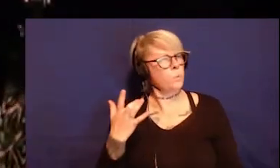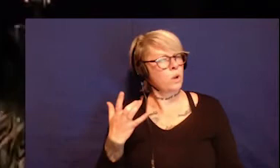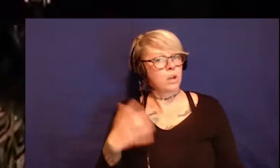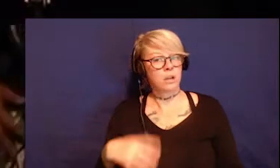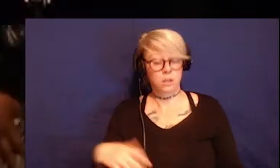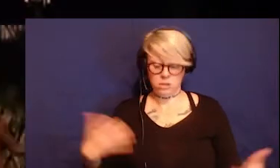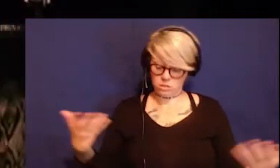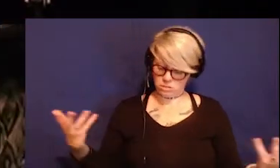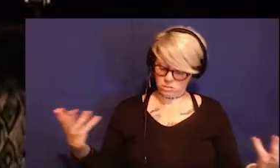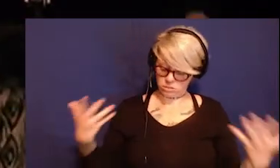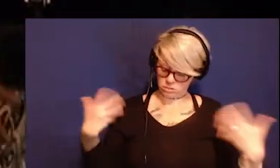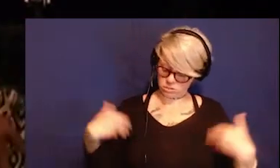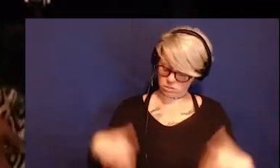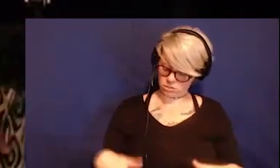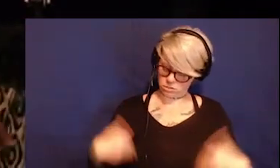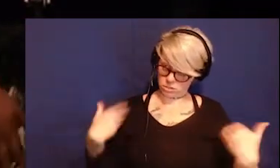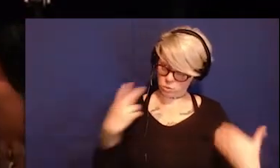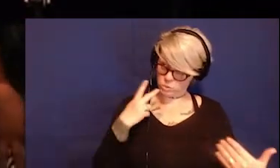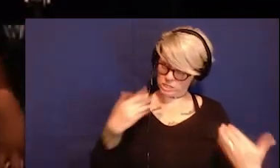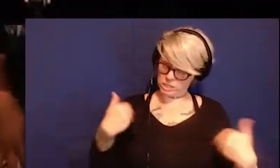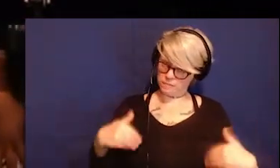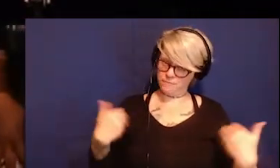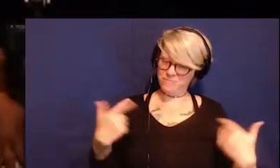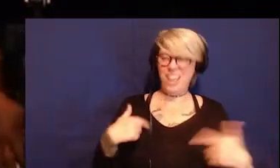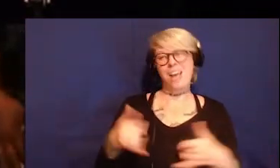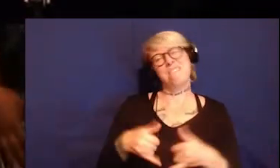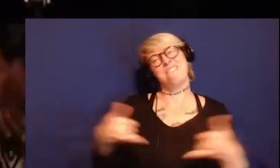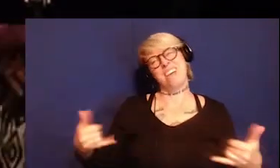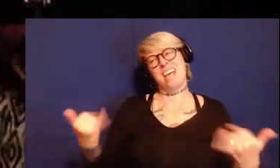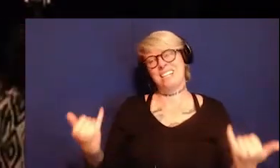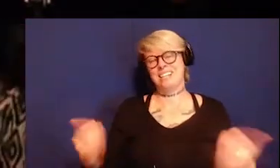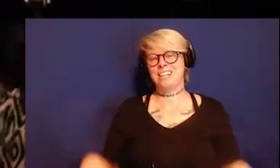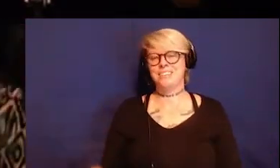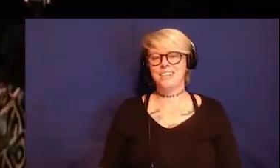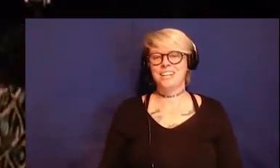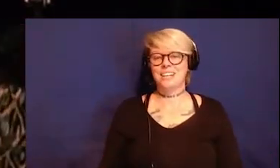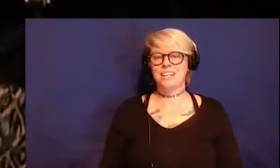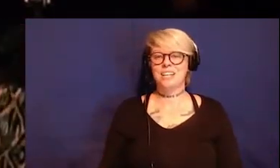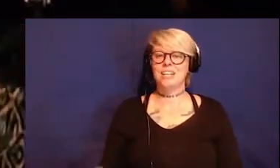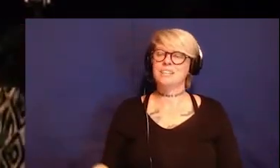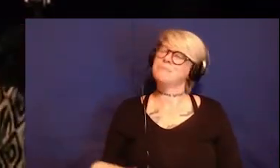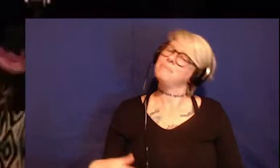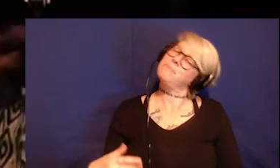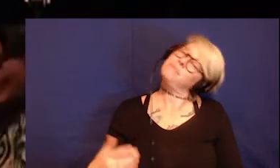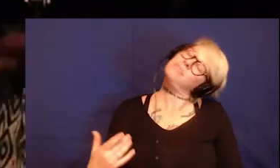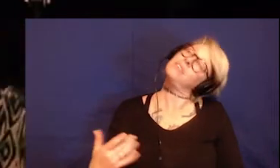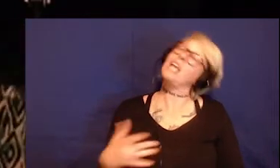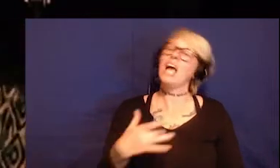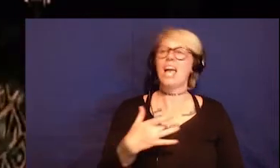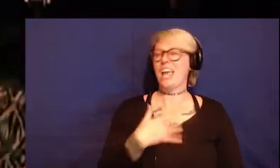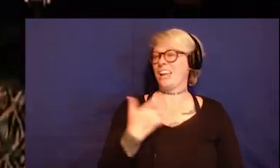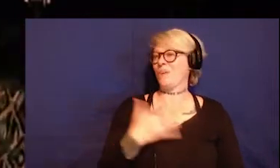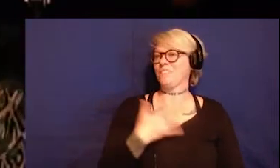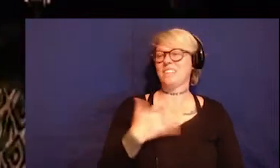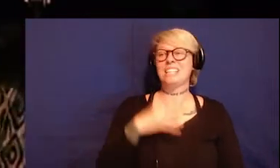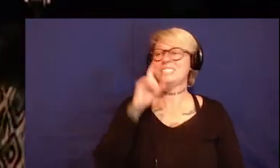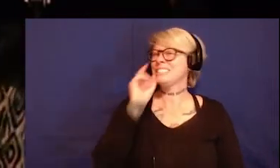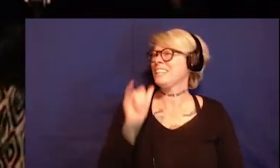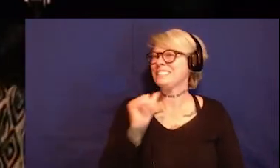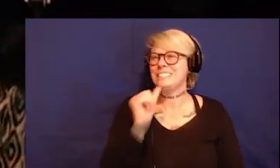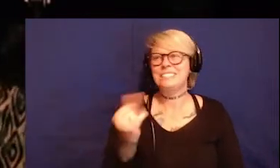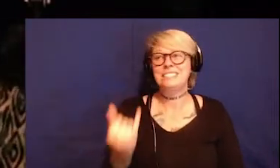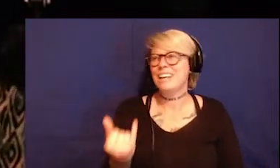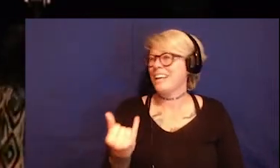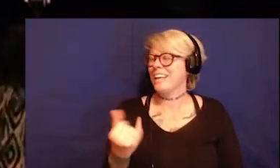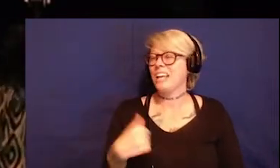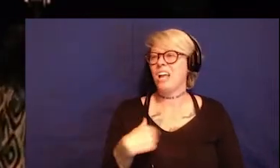Well, have you seen me? Well, I'm fat. I feel fat. I don't feel sexy anymore, and I don't think I